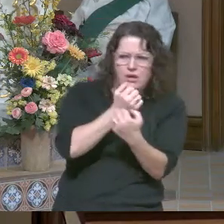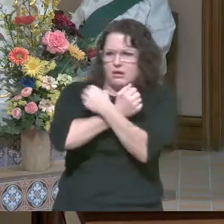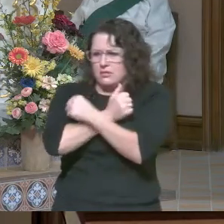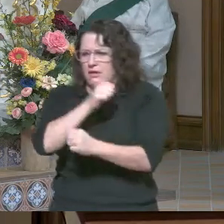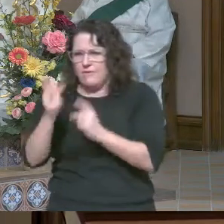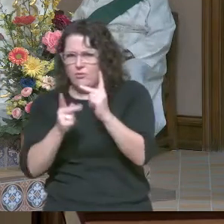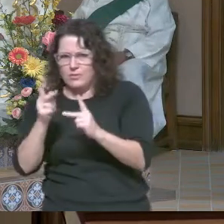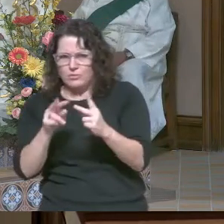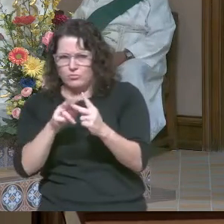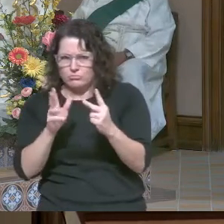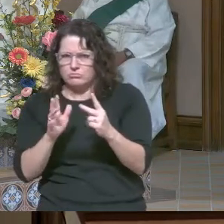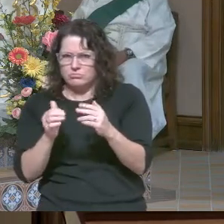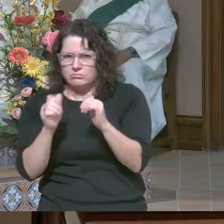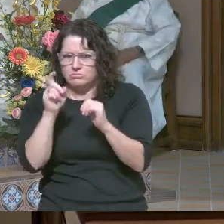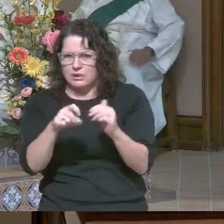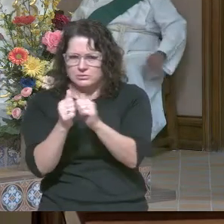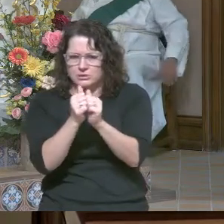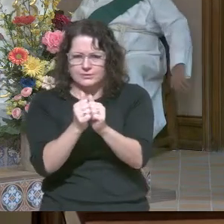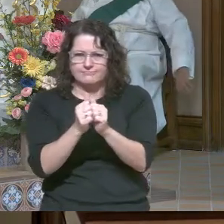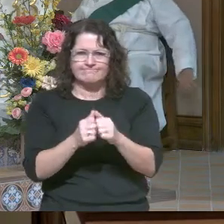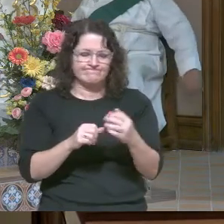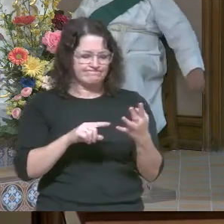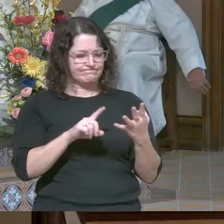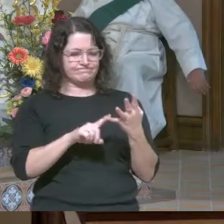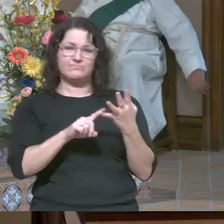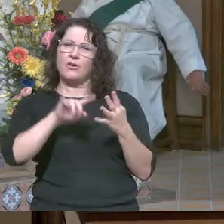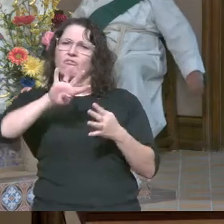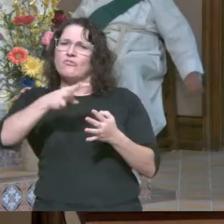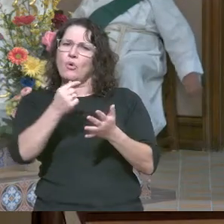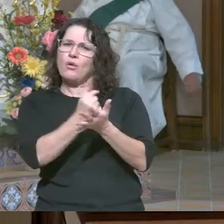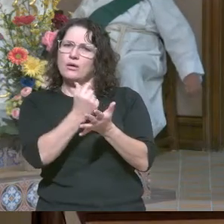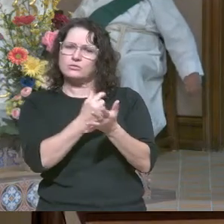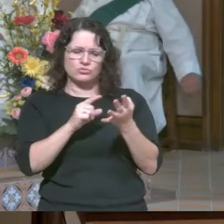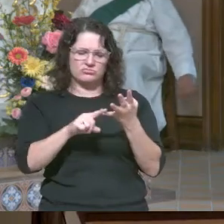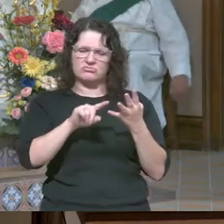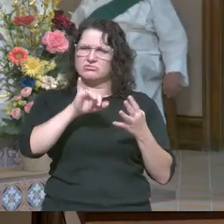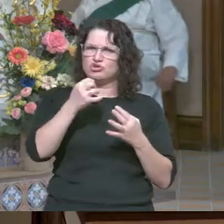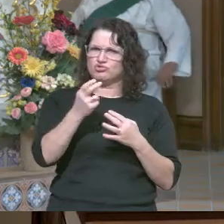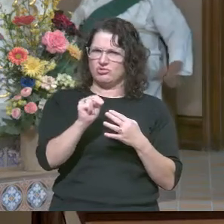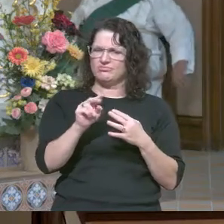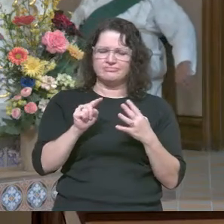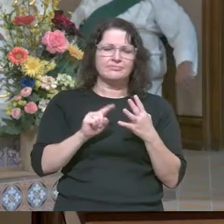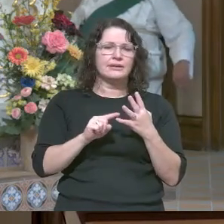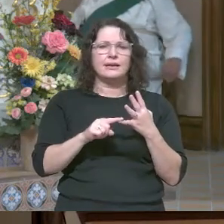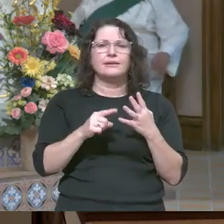In the fourth gospel, in John's gospel, we have something similar. We have the great love command.